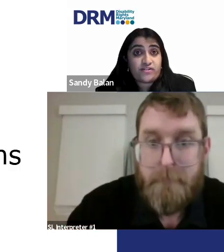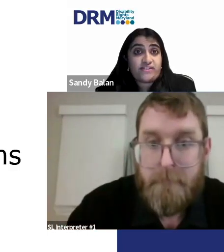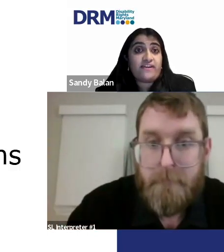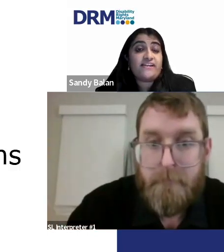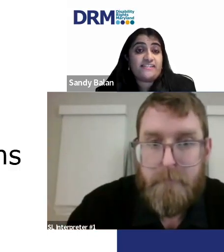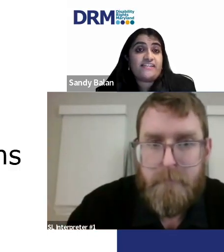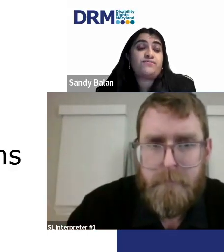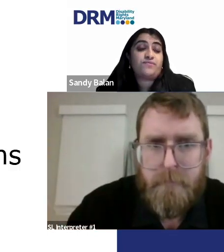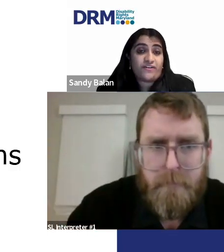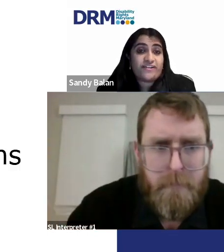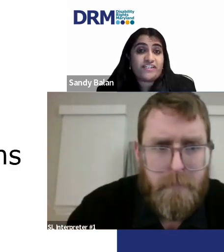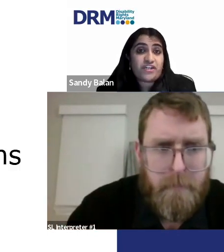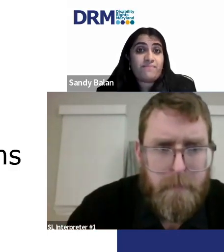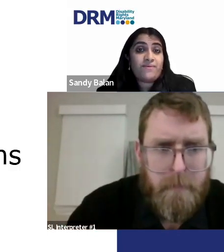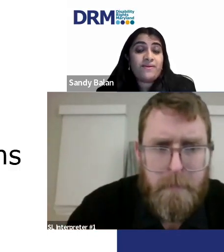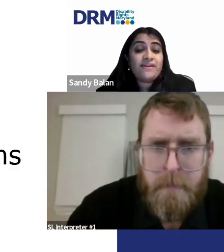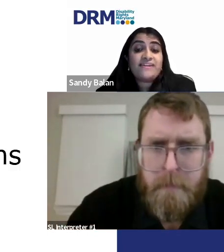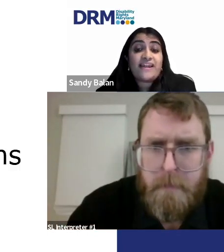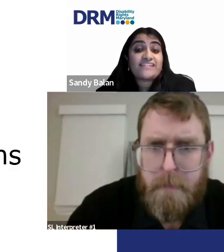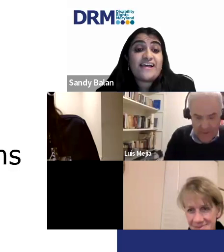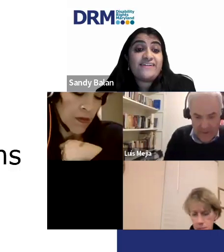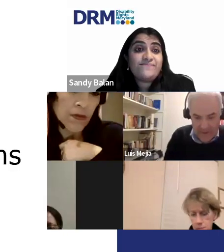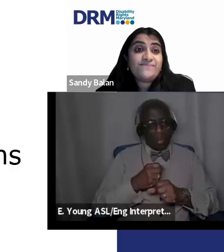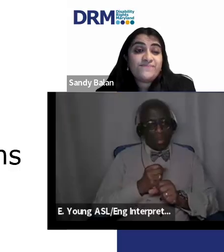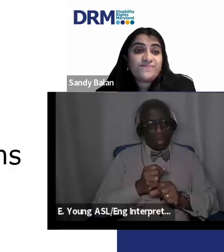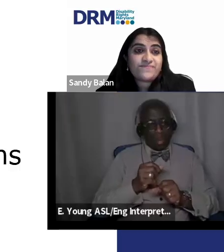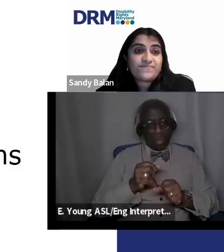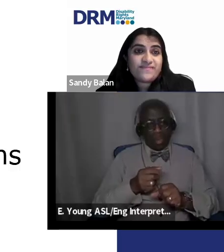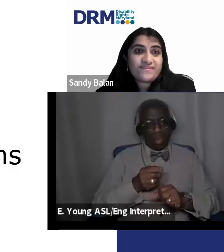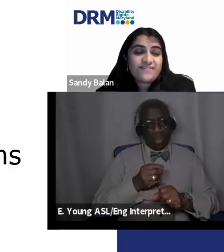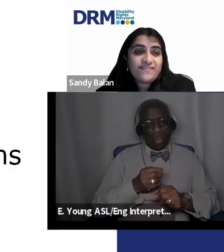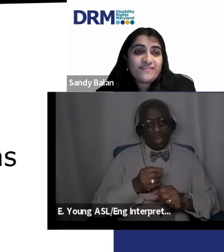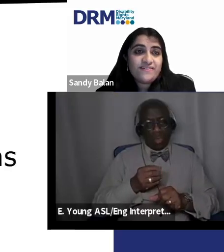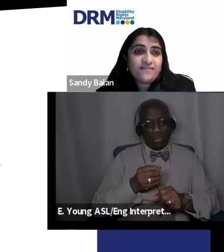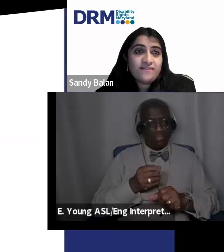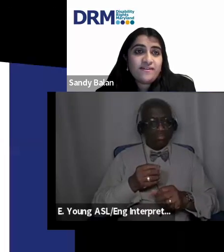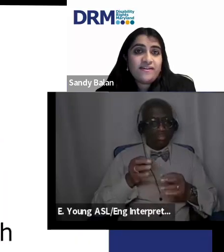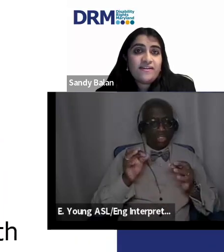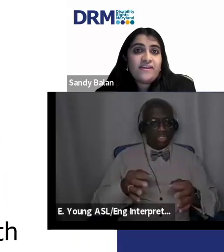these dangers that exist with guardianship? Next slide.